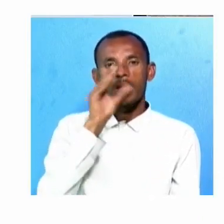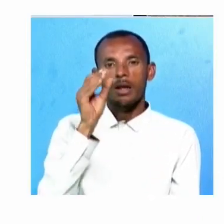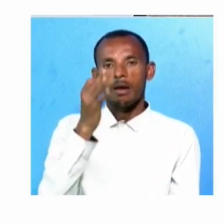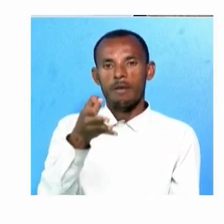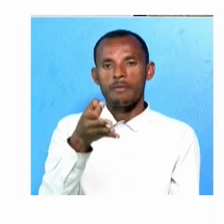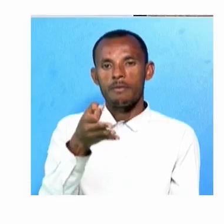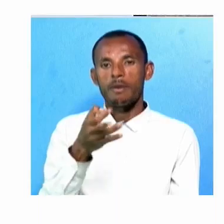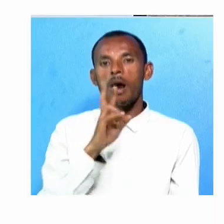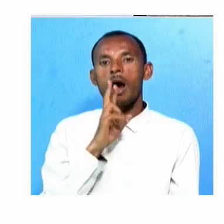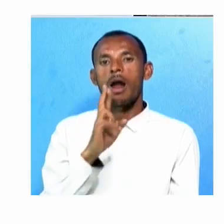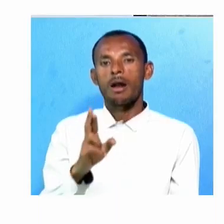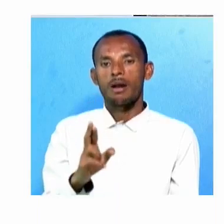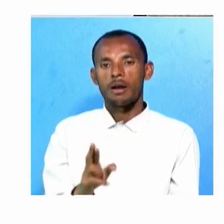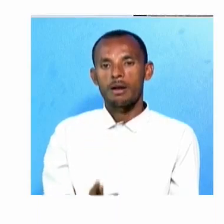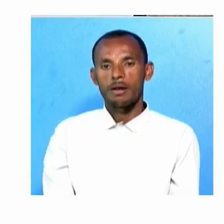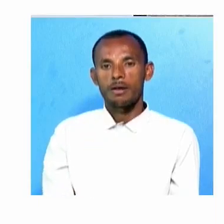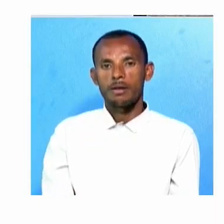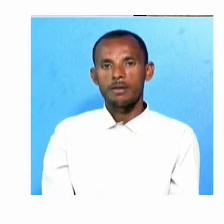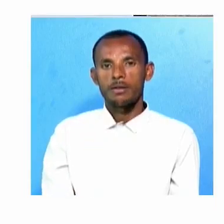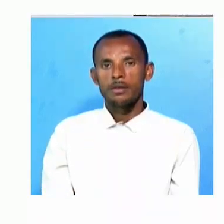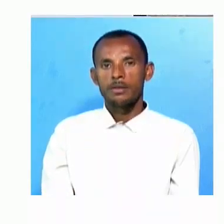F are